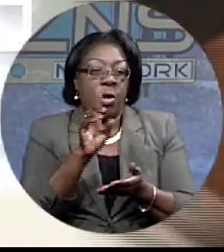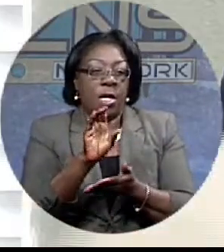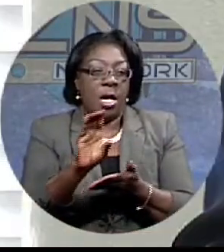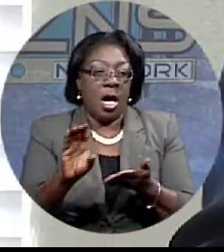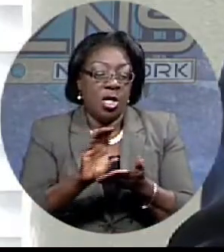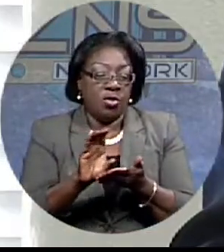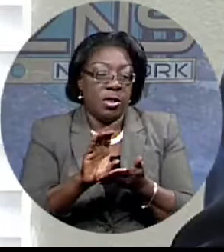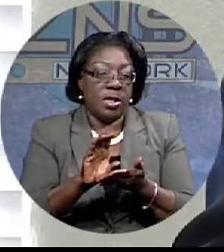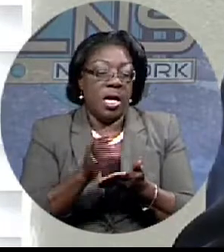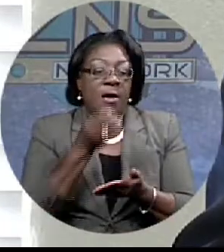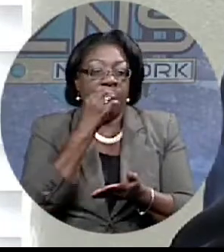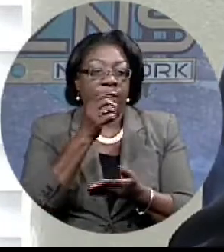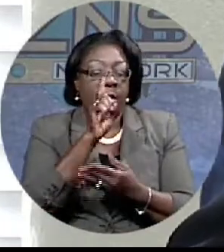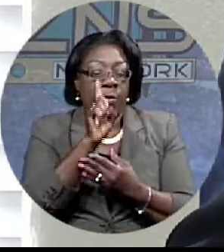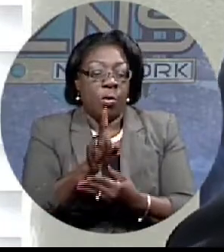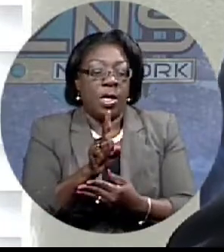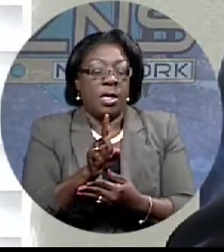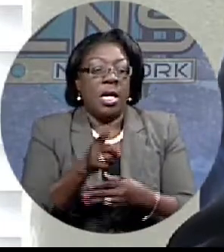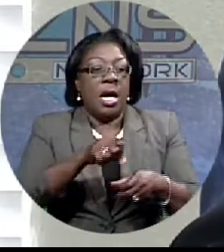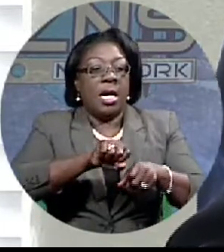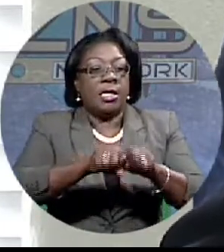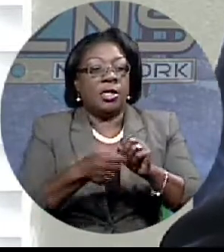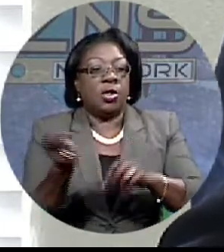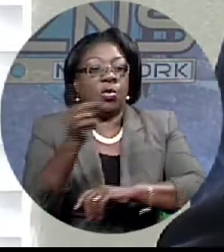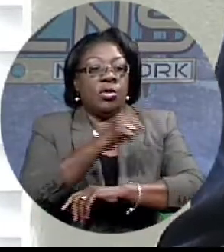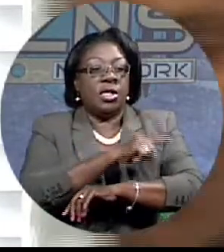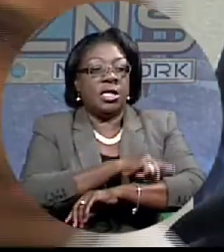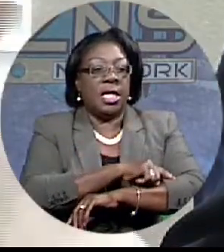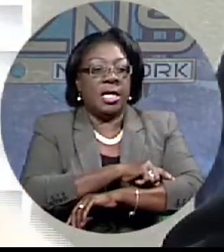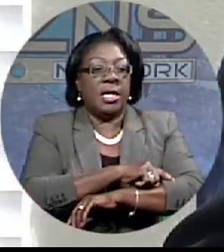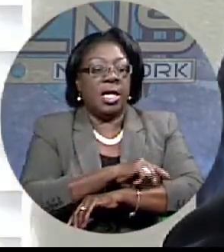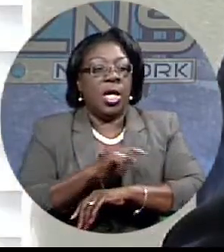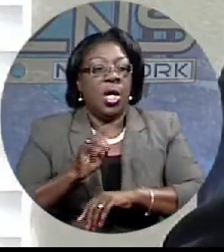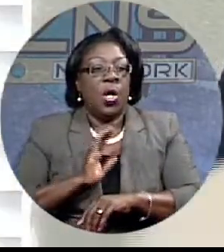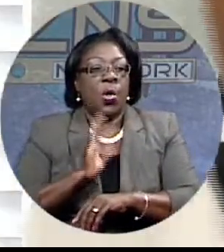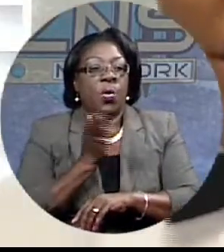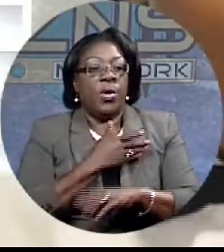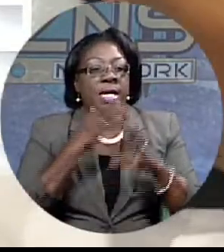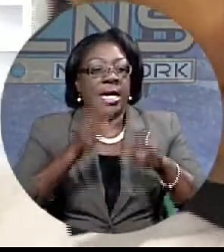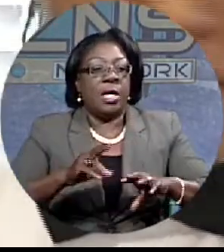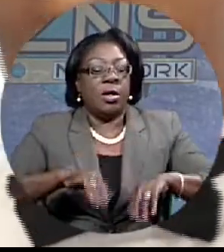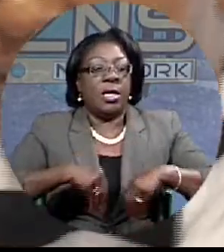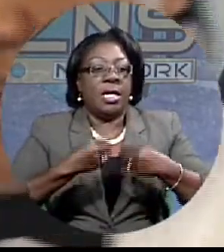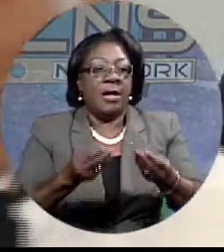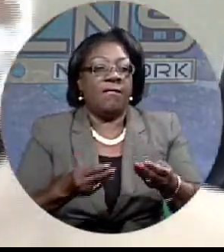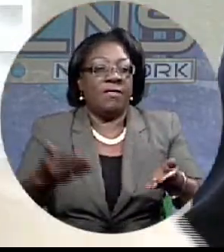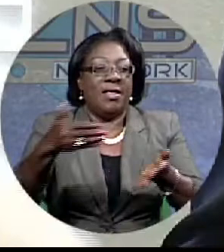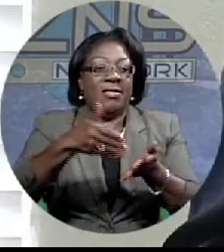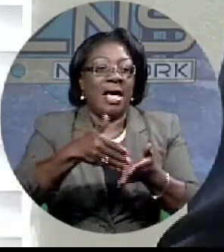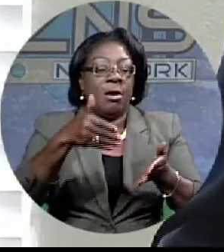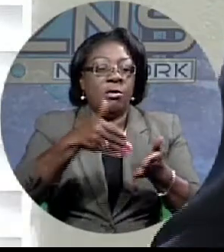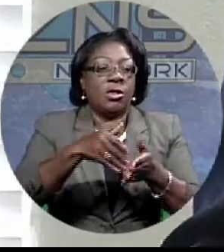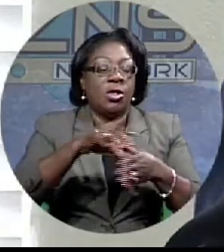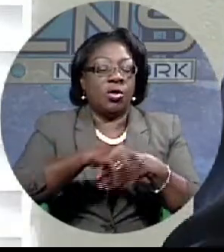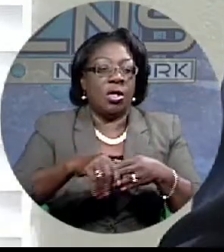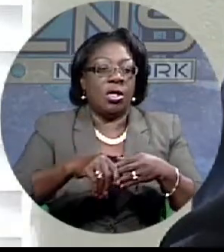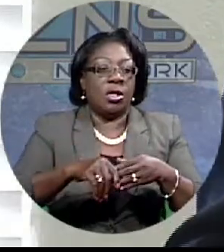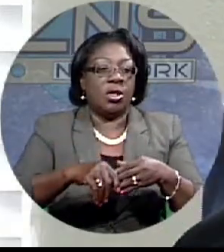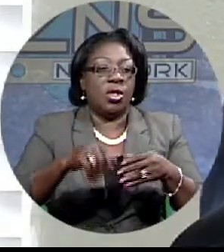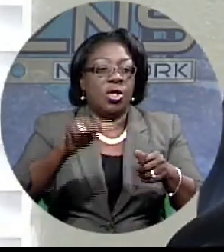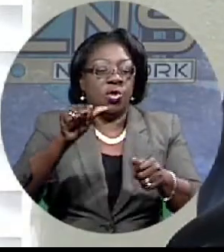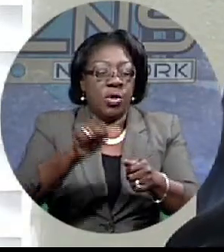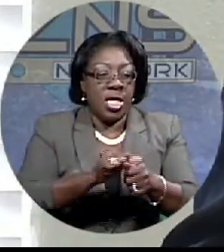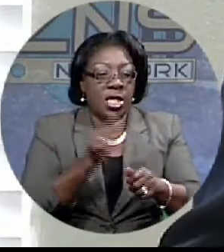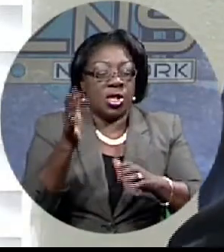one. And so the day when we cannot give the $1,000 that we want to give to